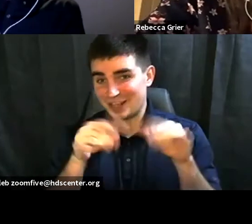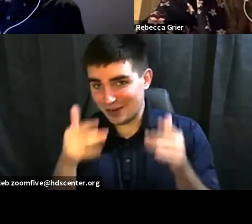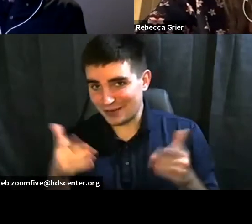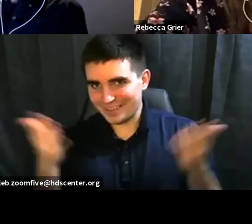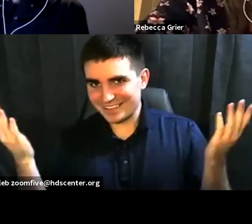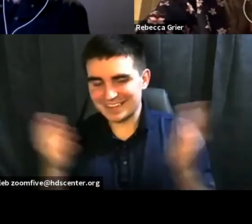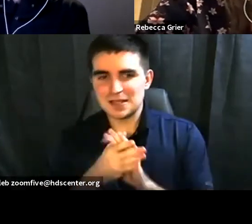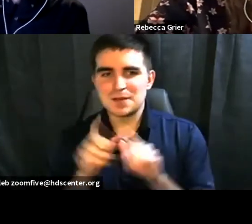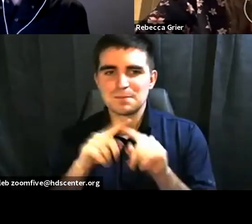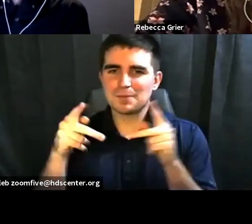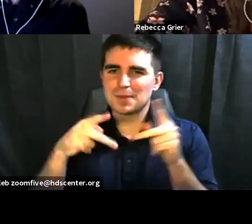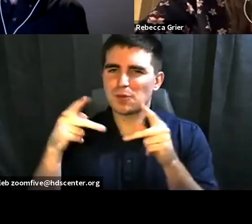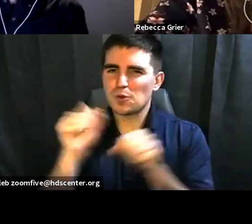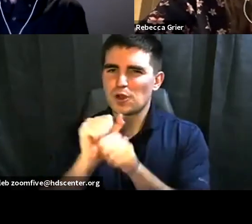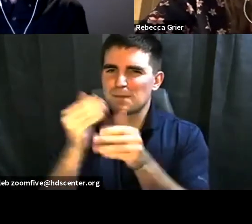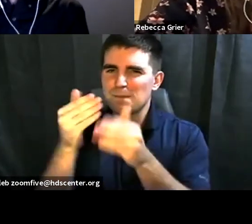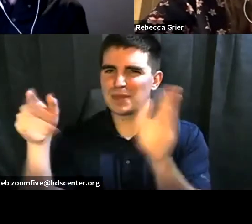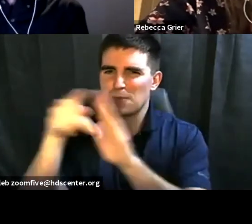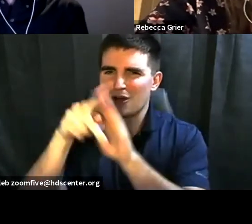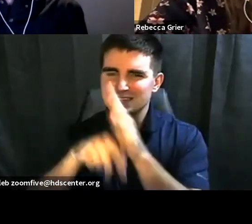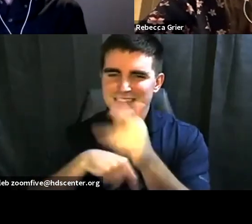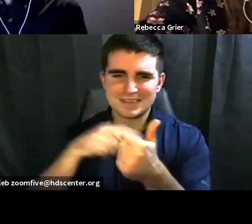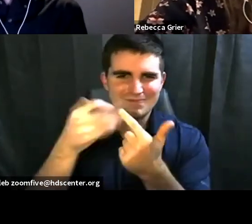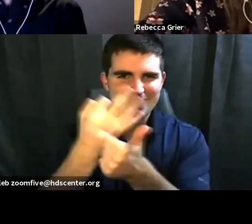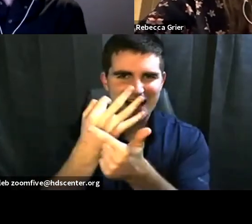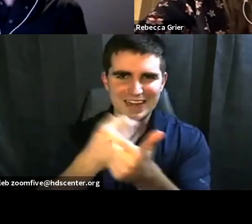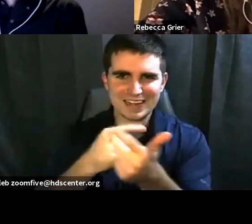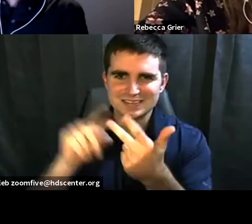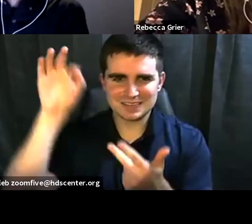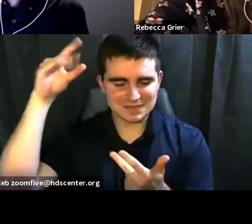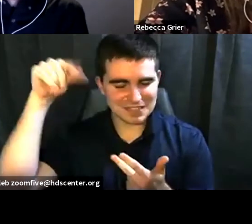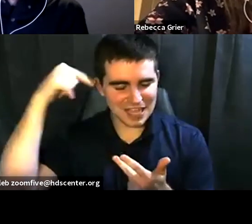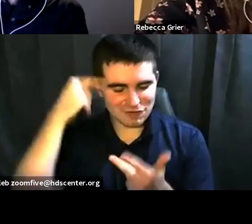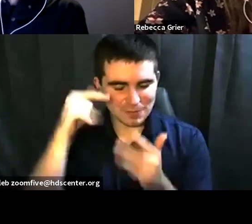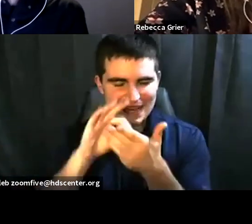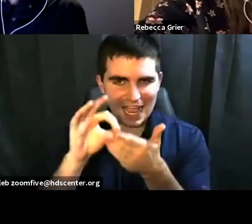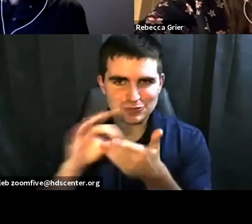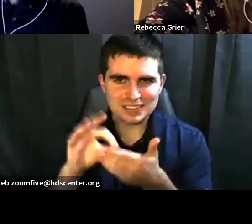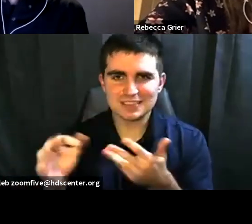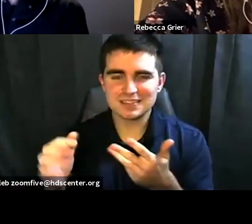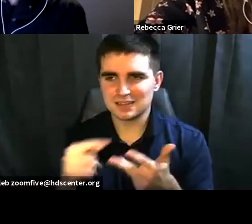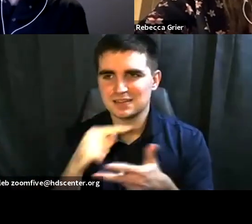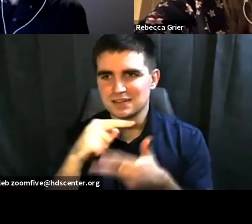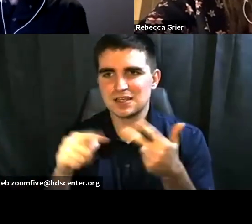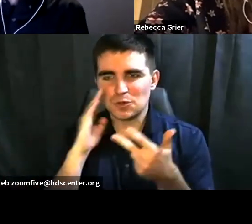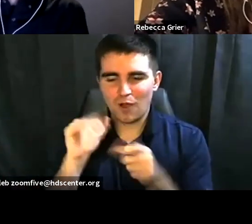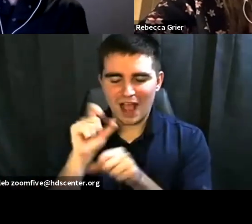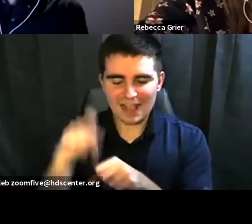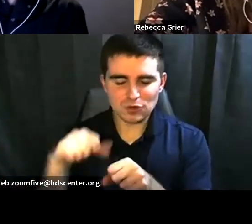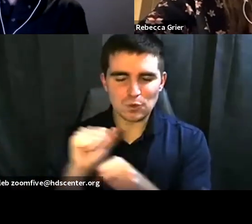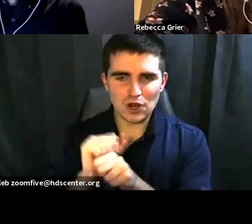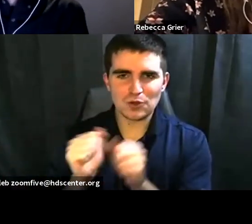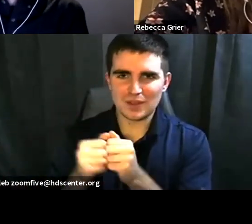people who work in public policy and finance and government accounting and so forth are going to have to work with the providers, especially the